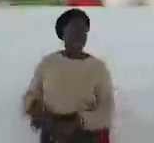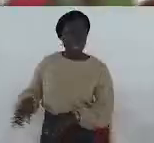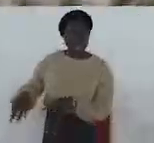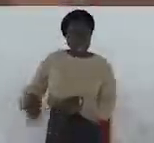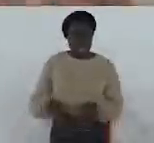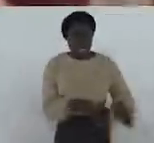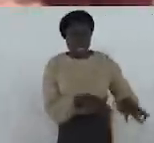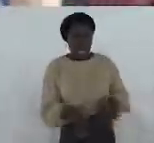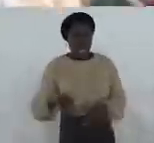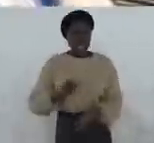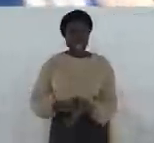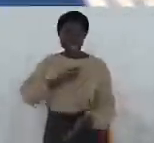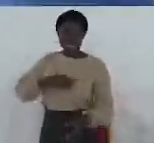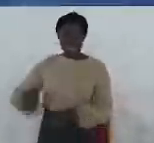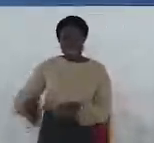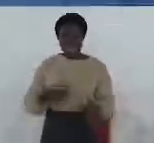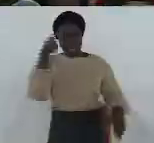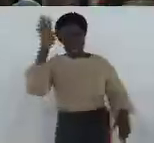ch